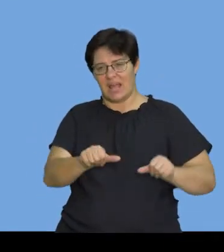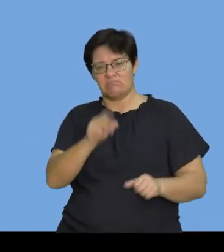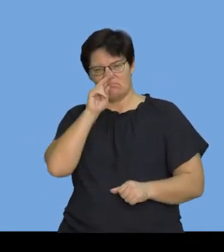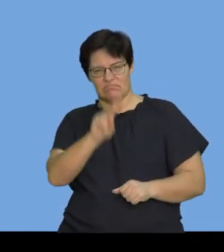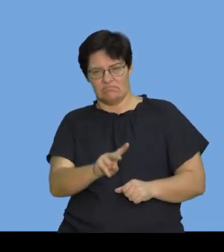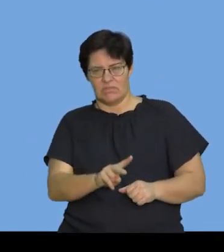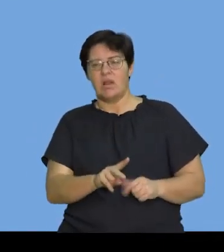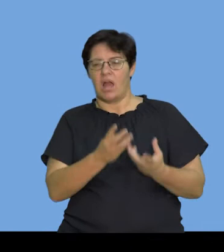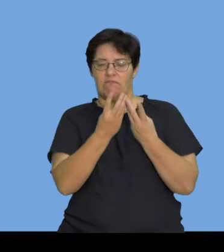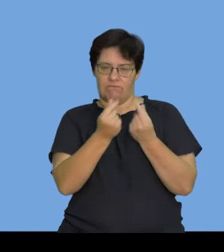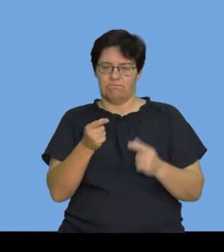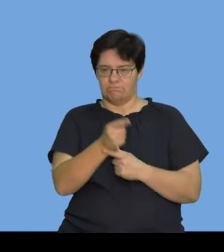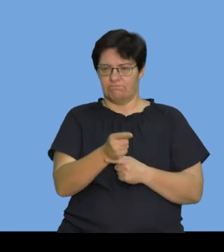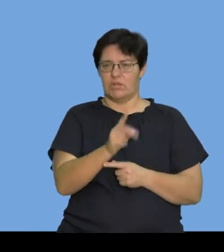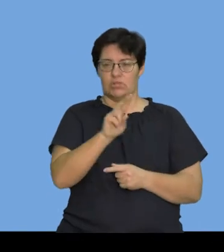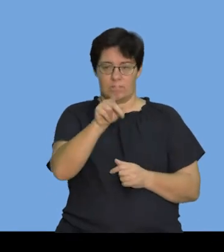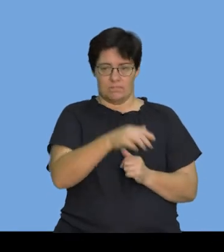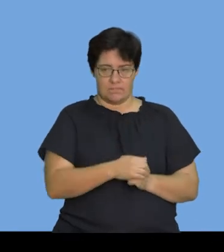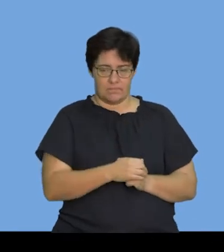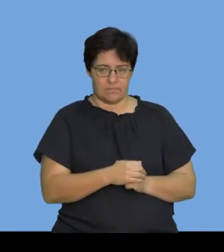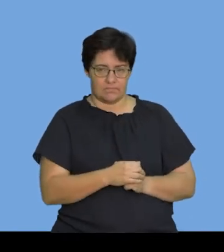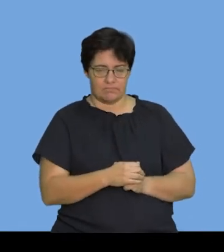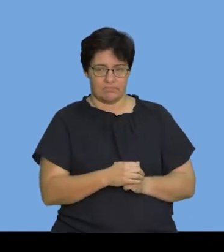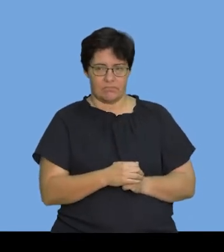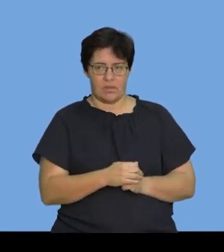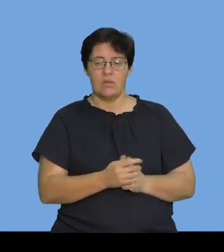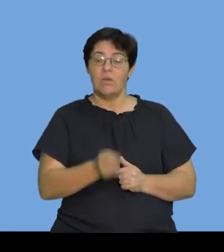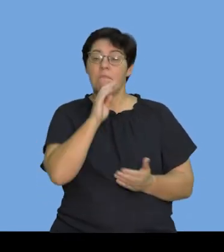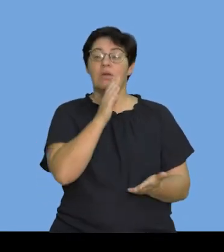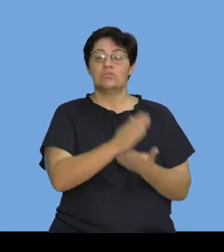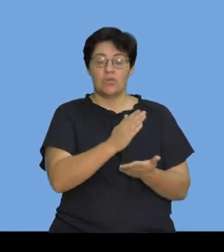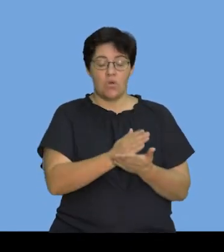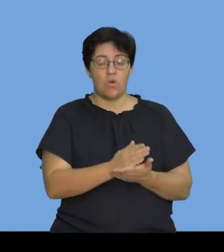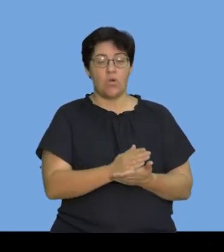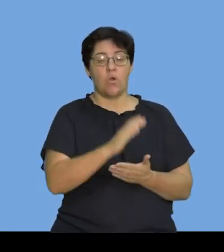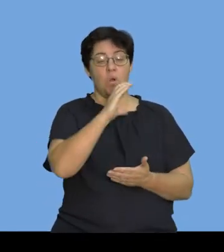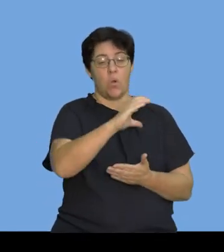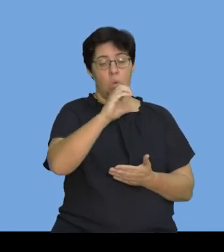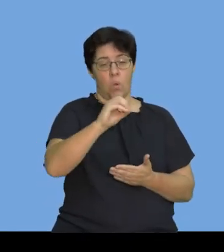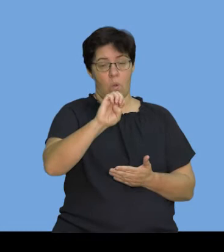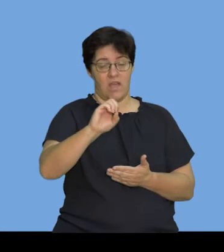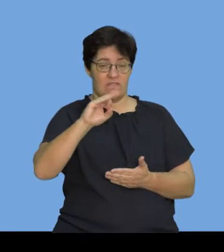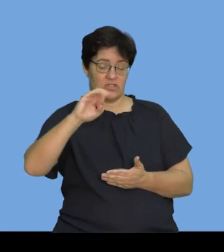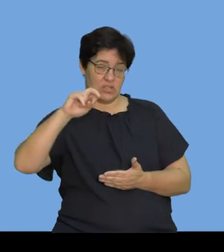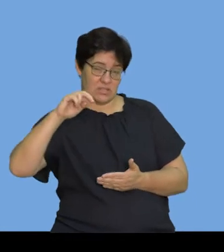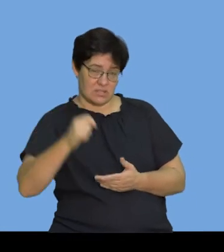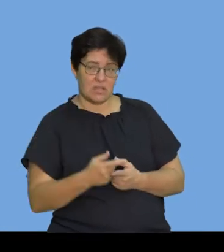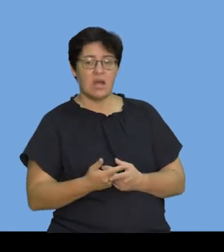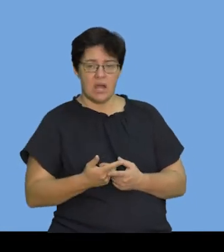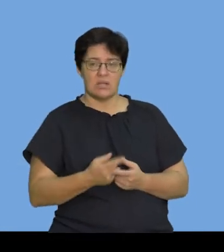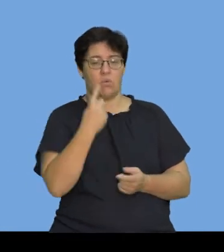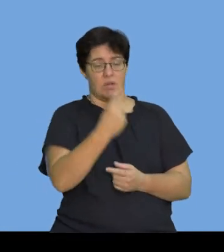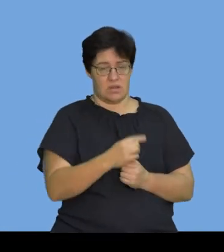completing the square, right? I said always make sure the coefficient of x squared is 1. If it is 1, then you